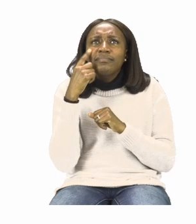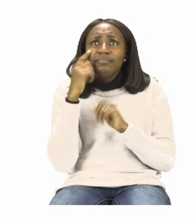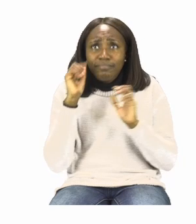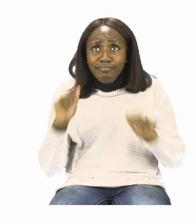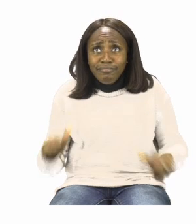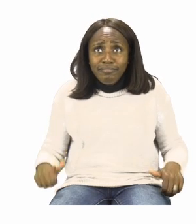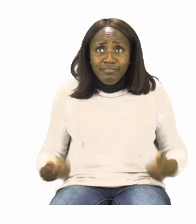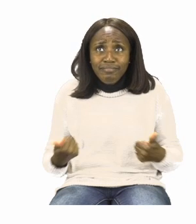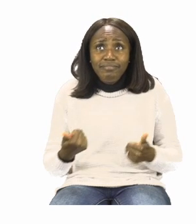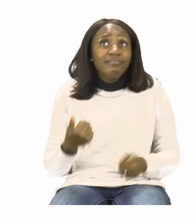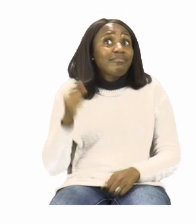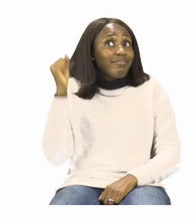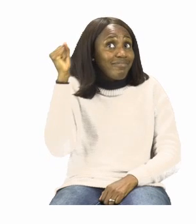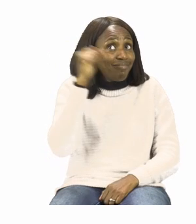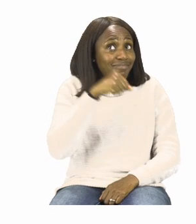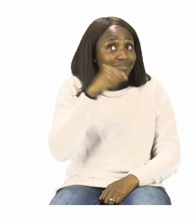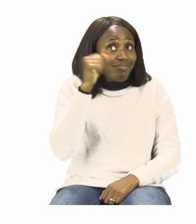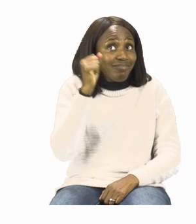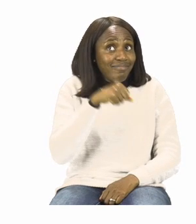boy?